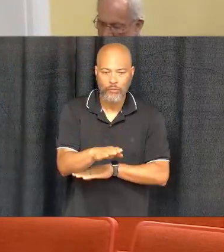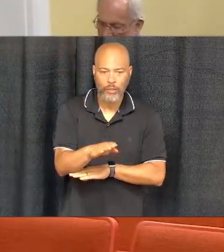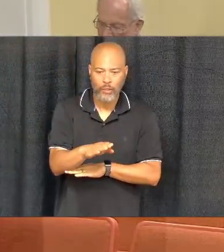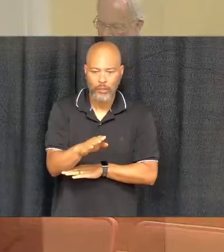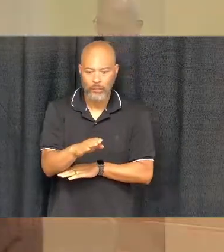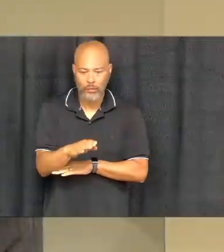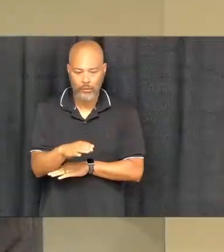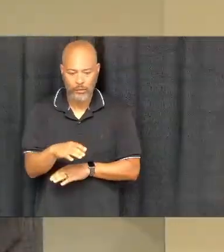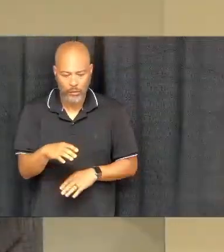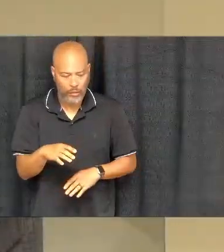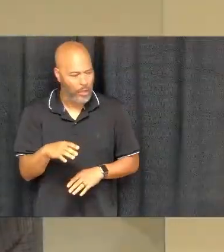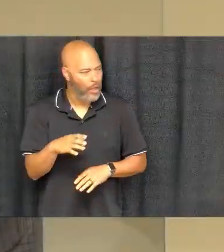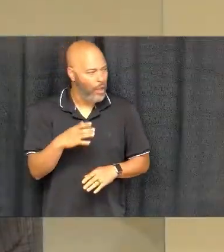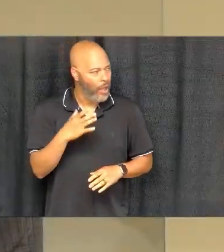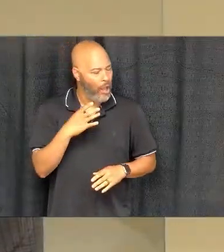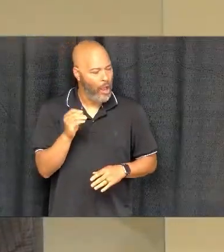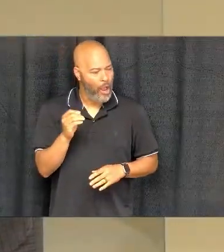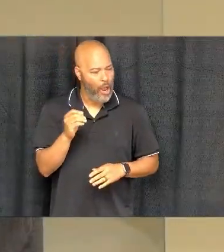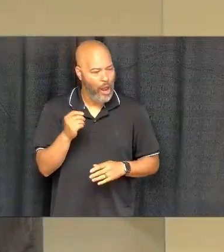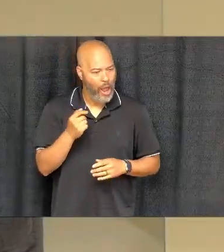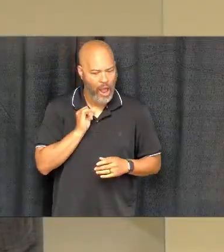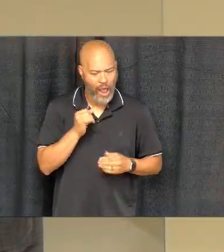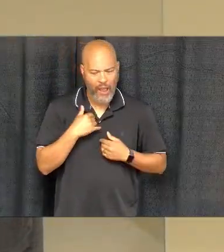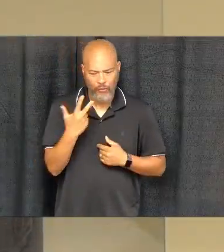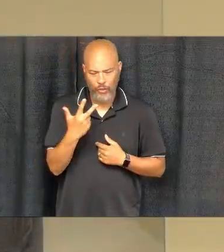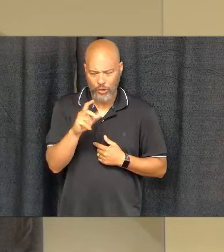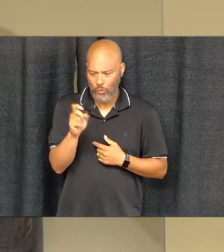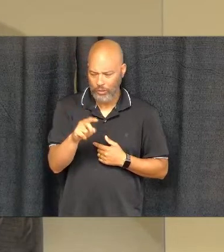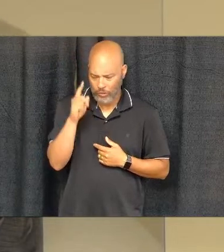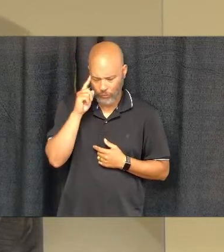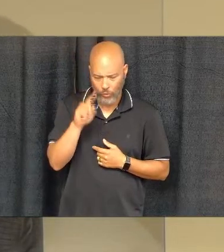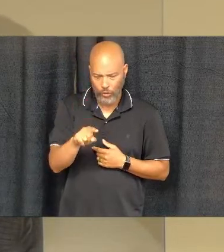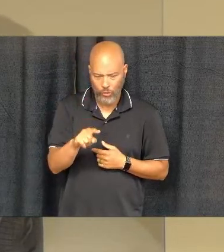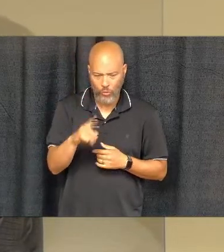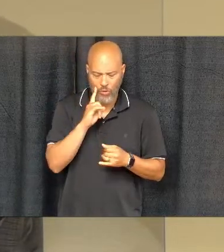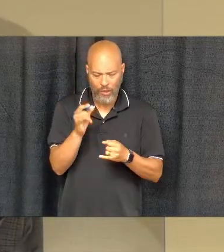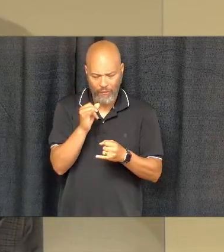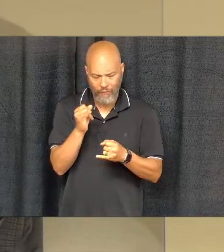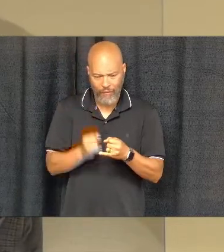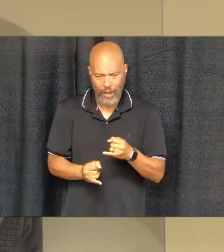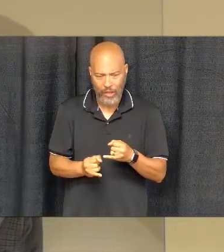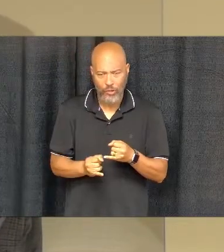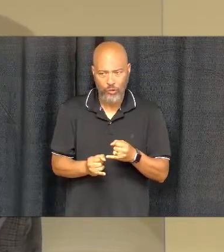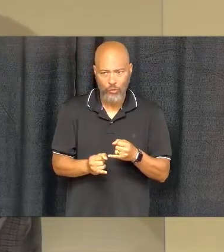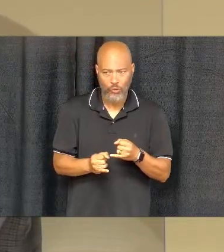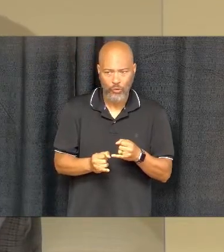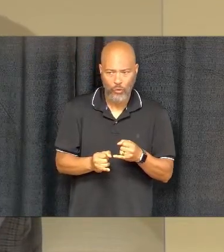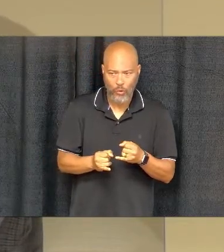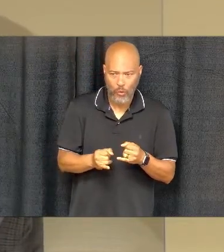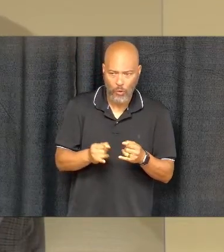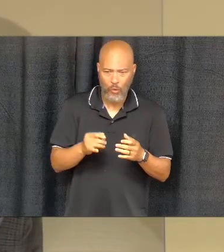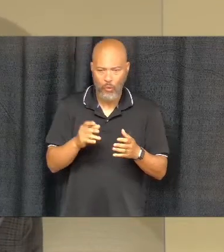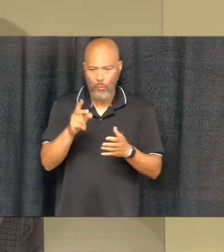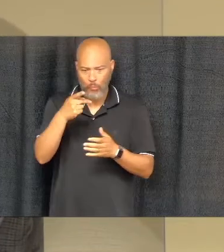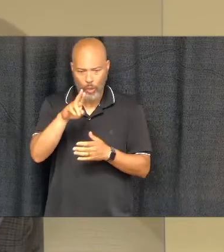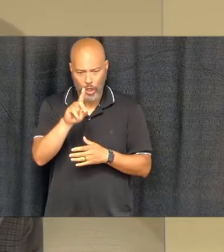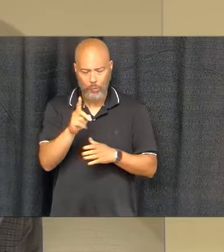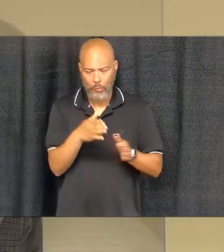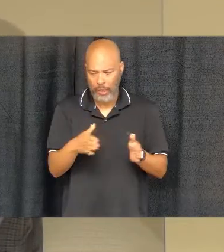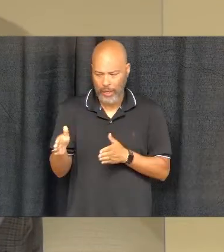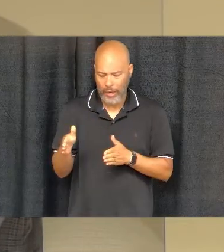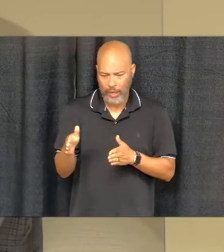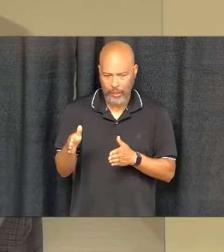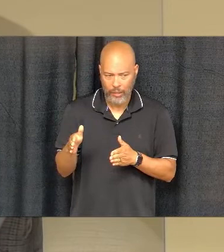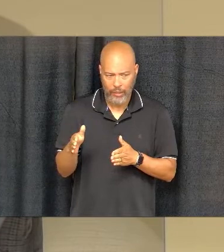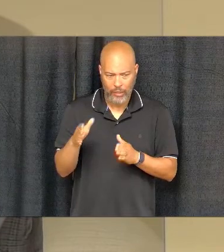Jeff. I have three questions. The final PUD plan, can